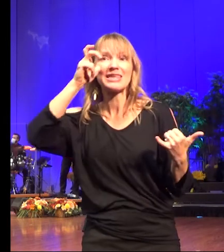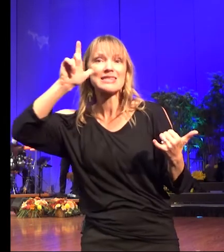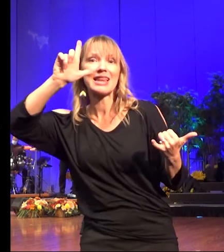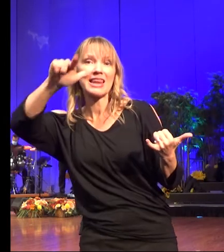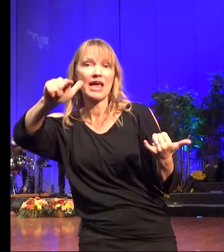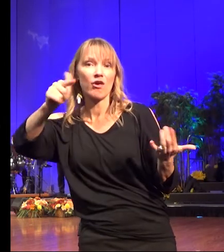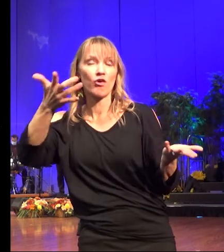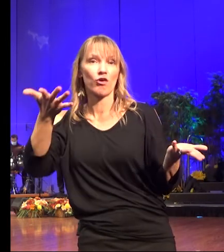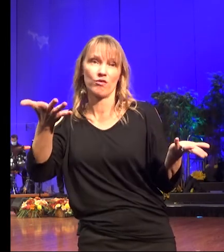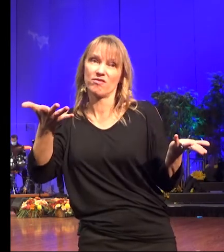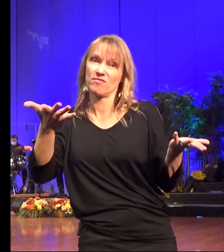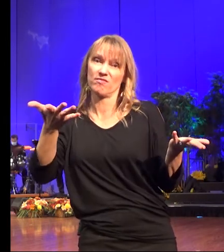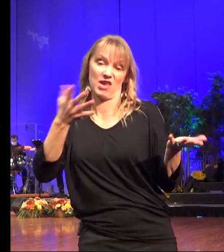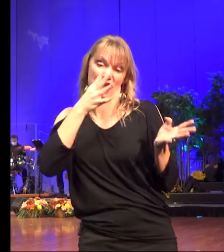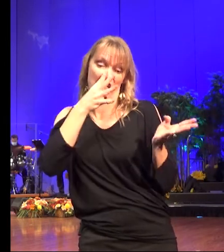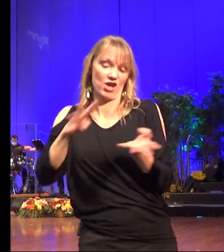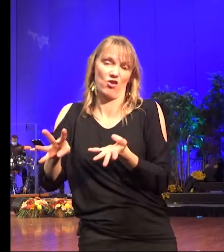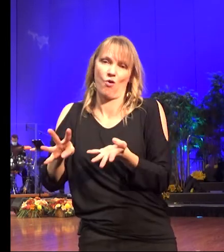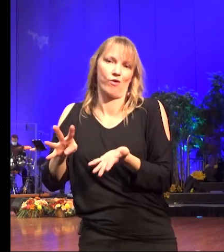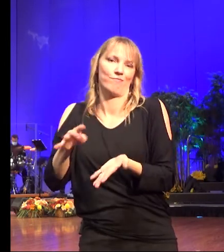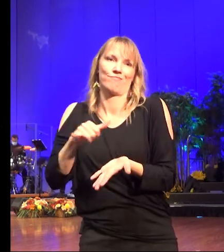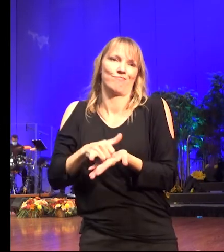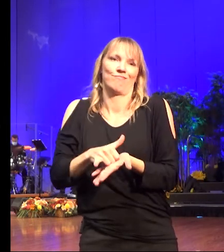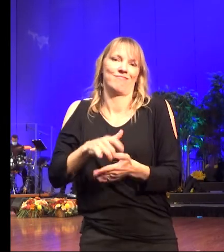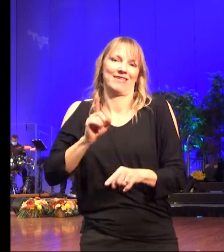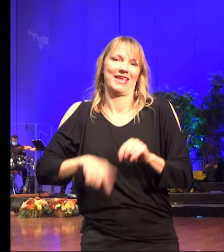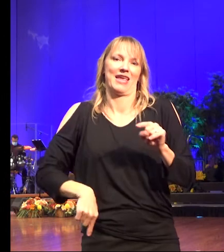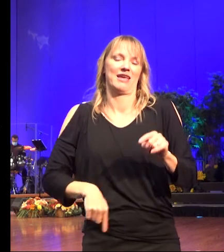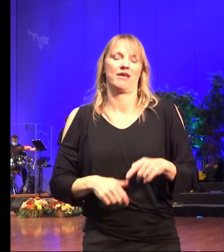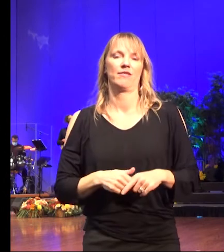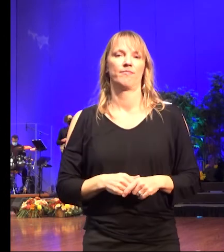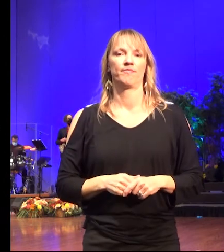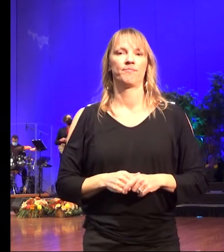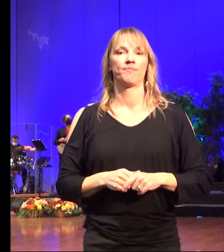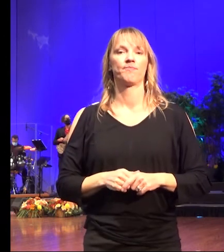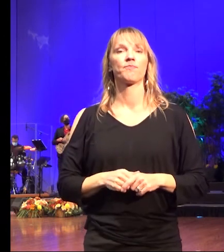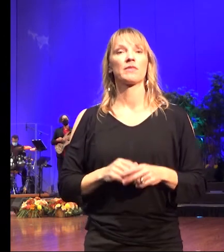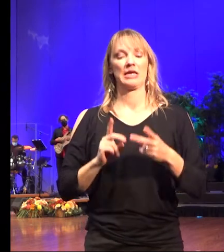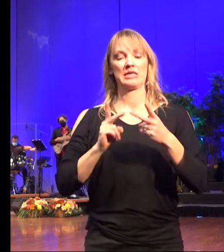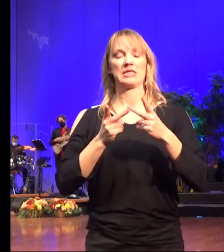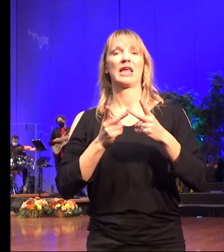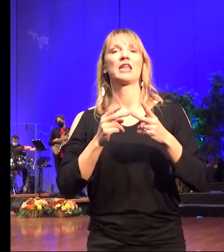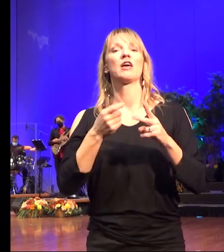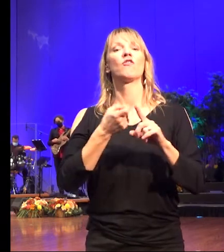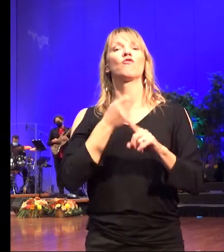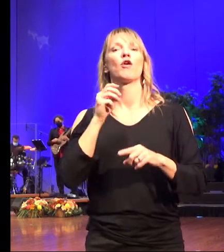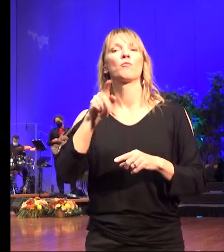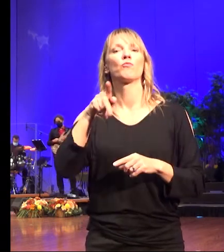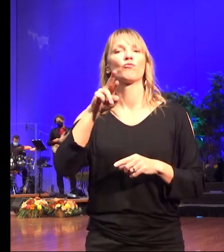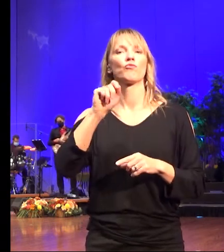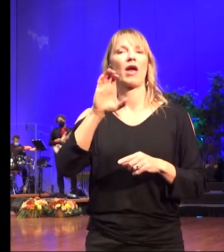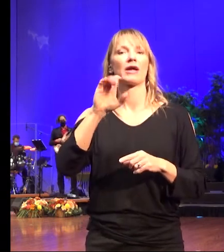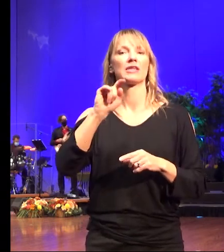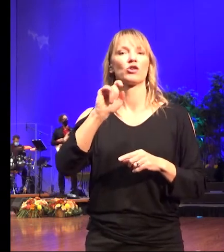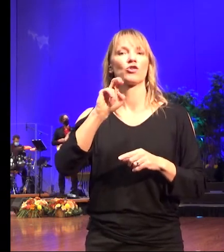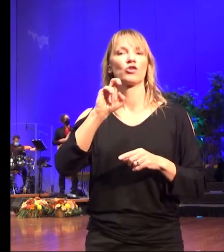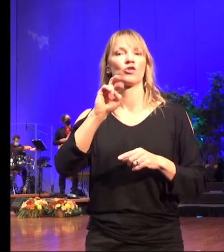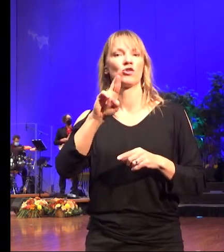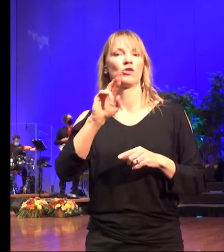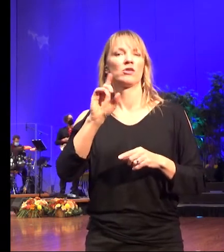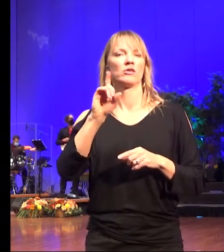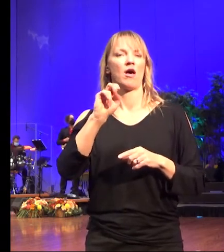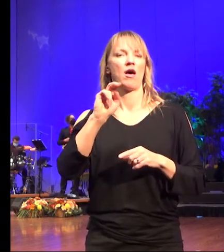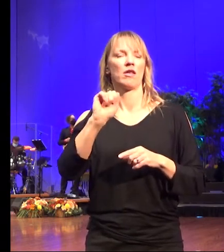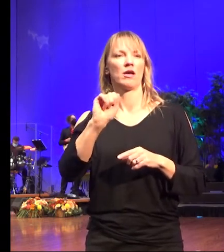or listen later. There is no ignoring the call. And from Mile High practitioner